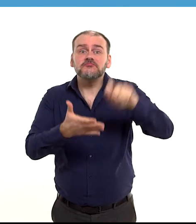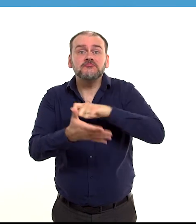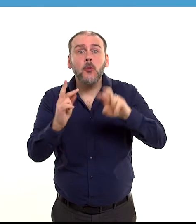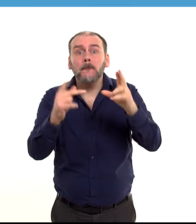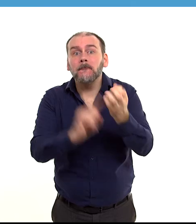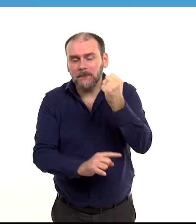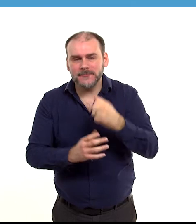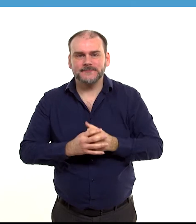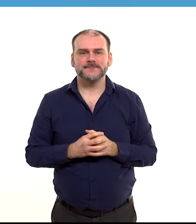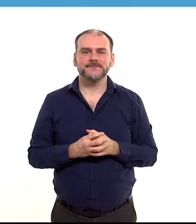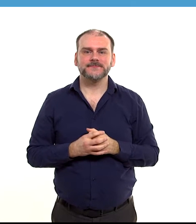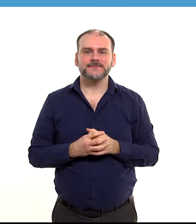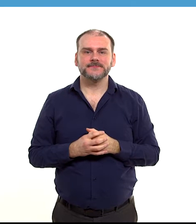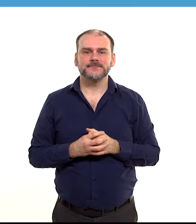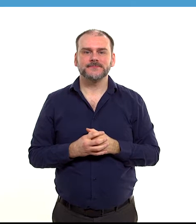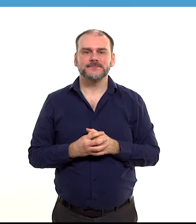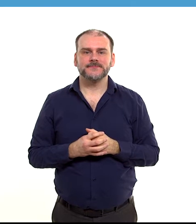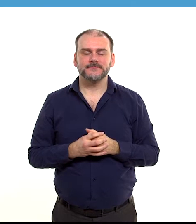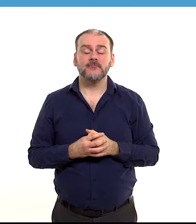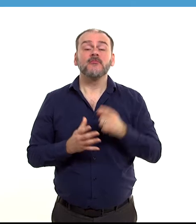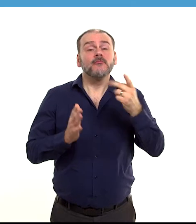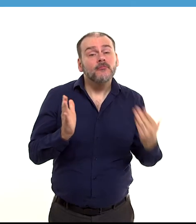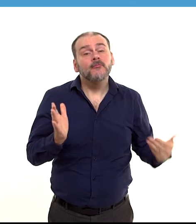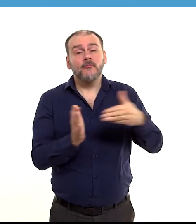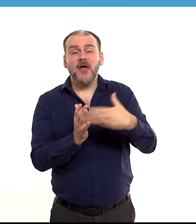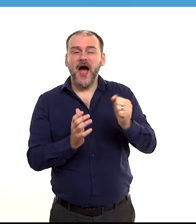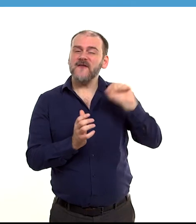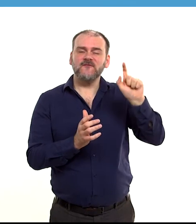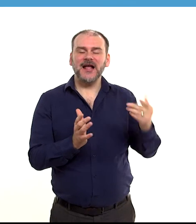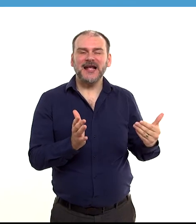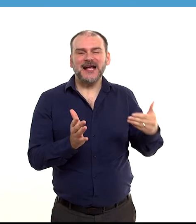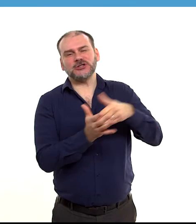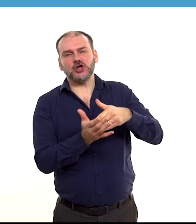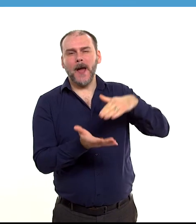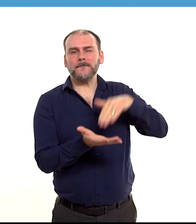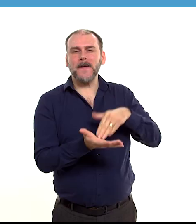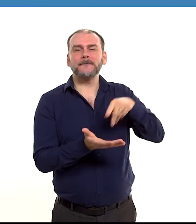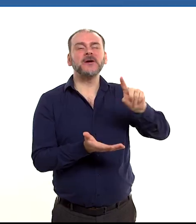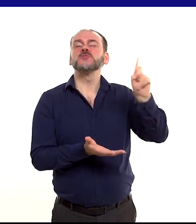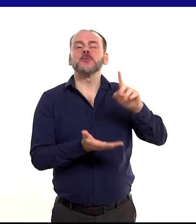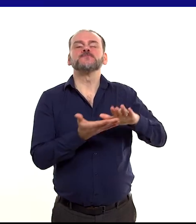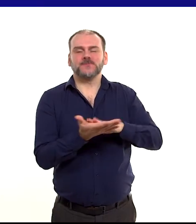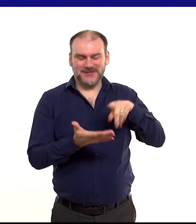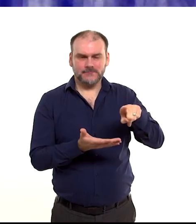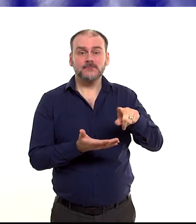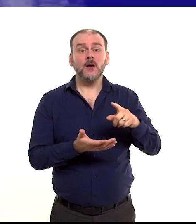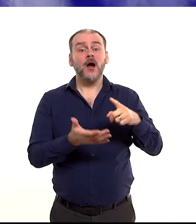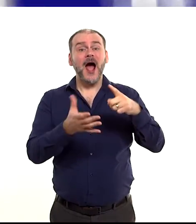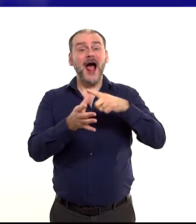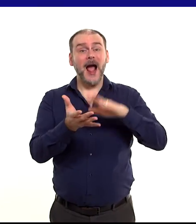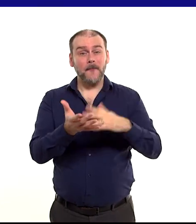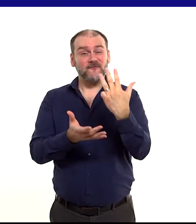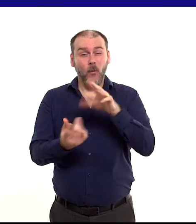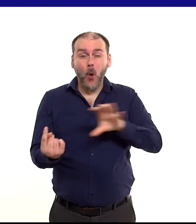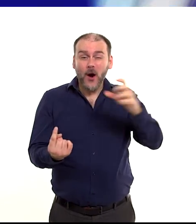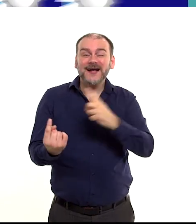no difference between a constituency and regional Assembly member. What the regional vote means is the outcome of the election makes the Assembly more proportionate to